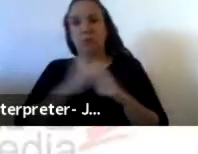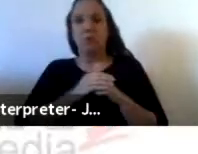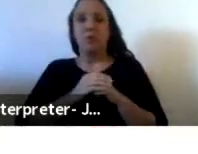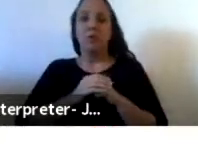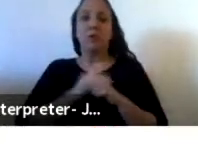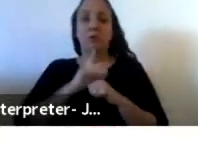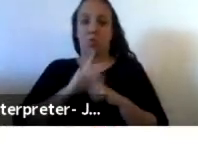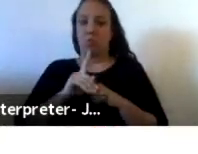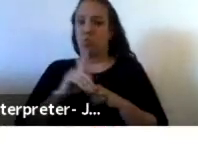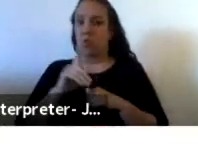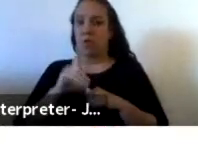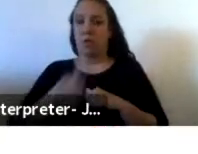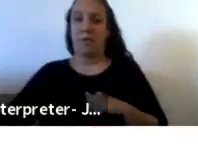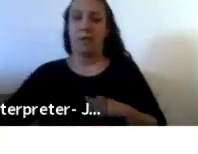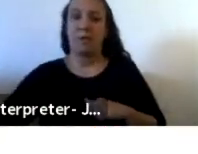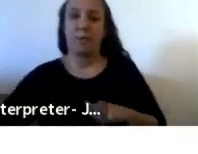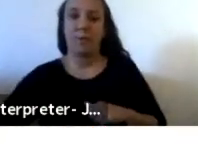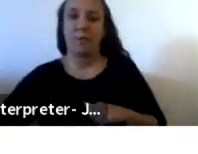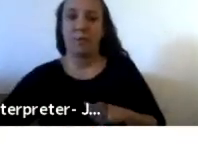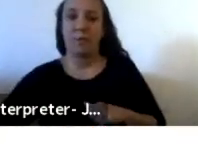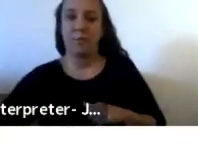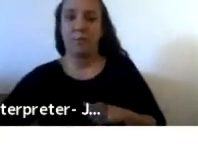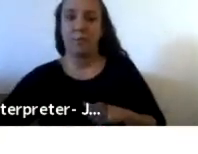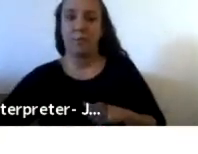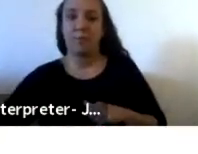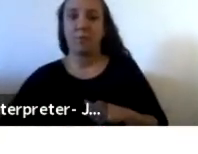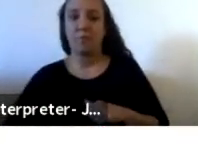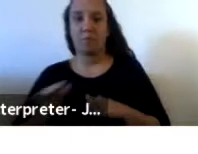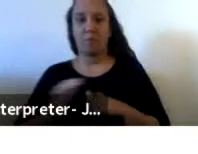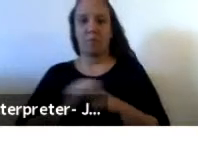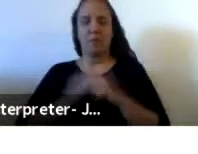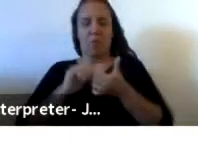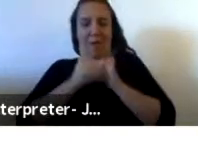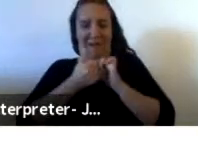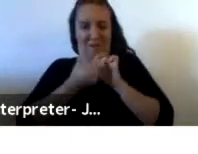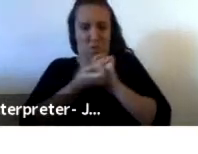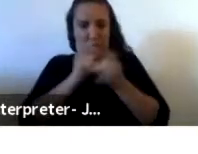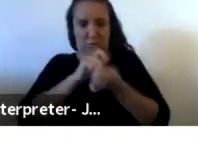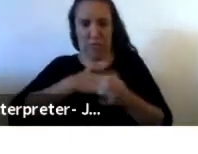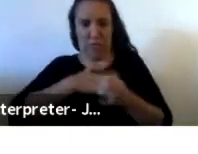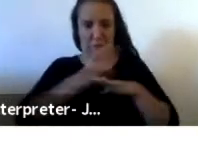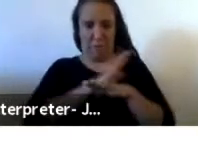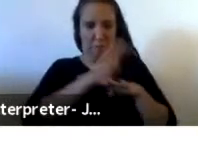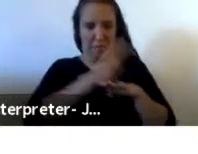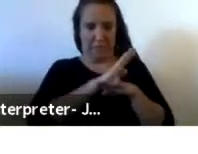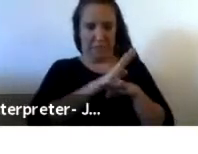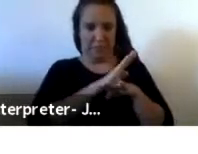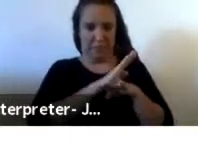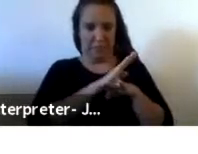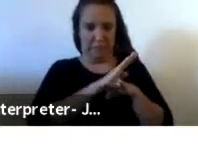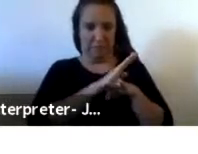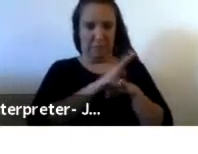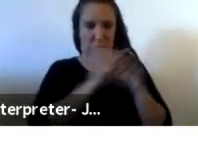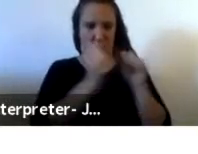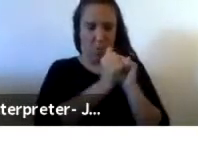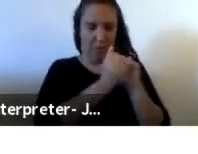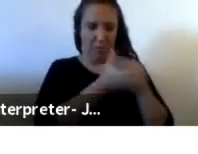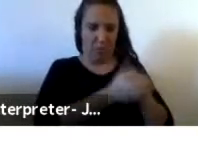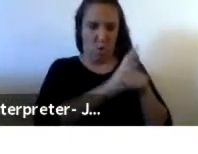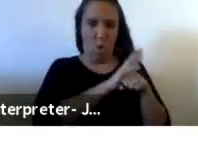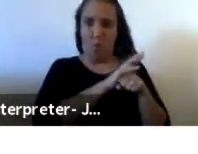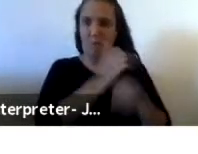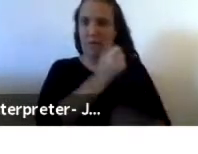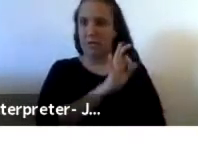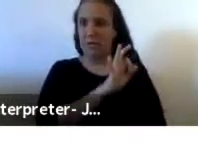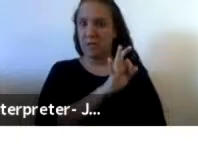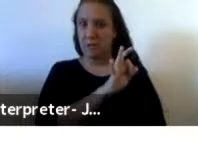now with a lot of businesses is how do I pivot my business during COVID? How has my business been